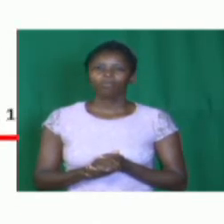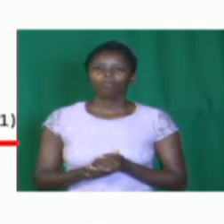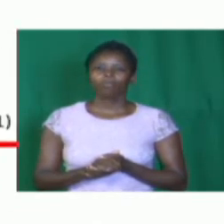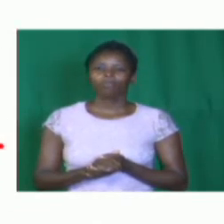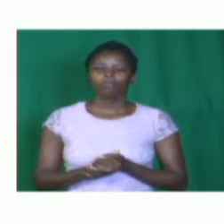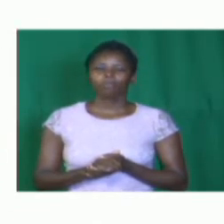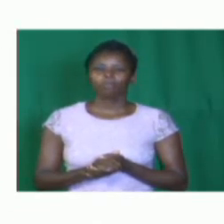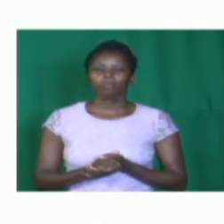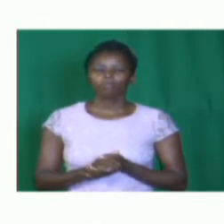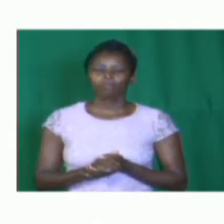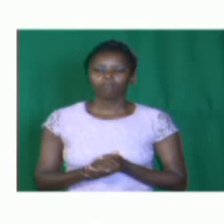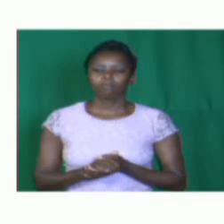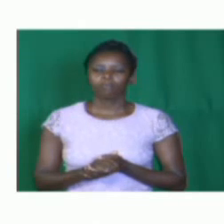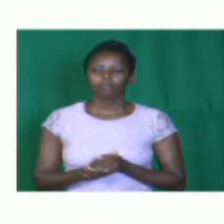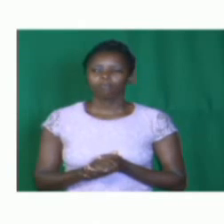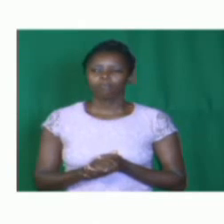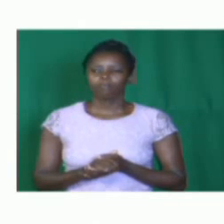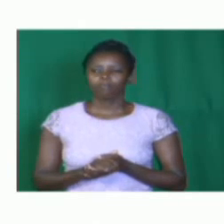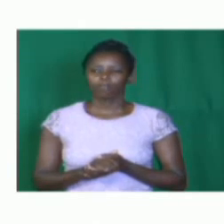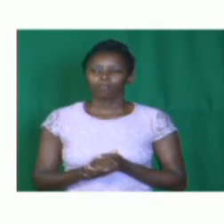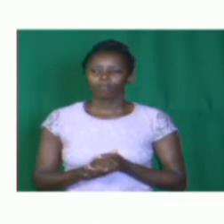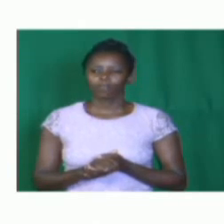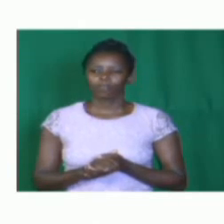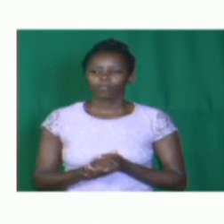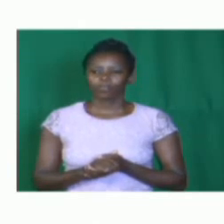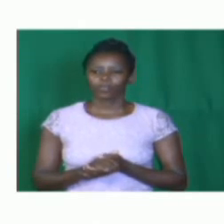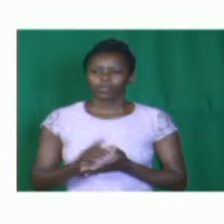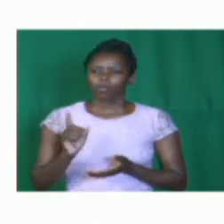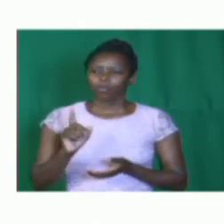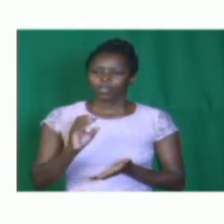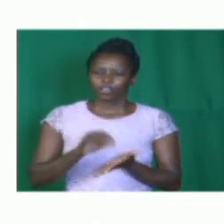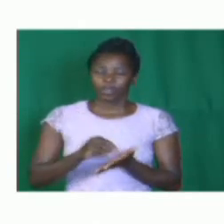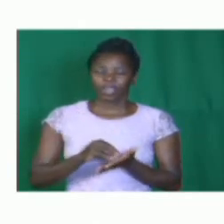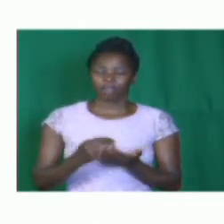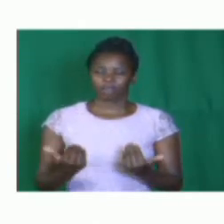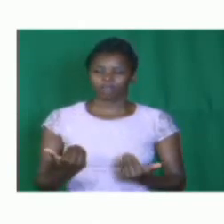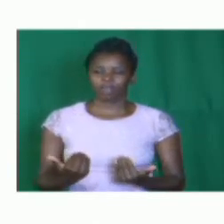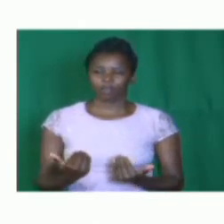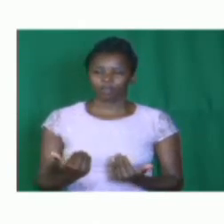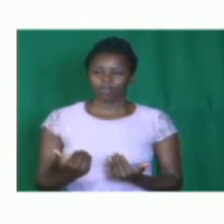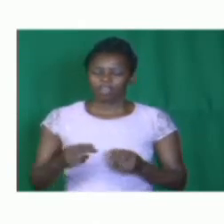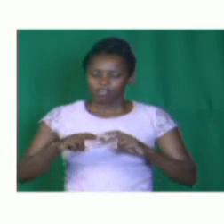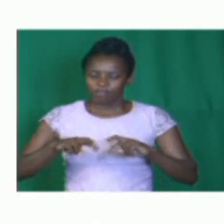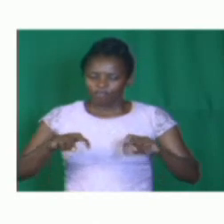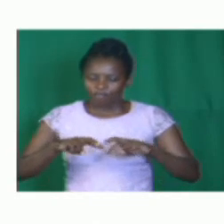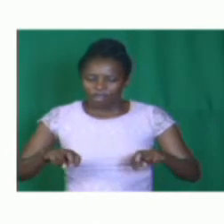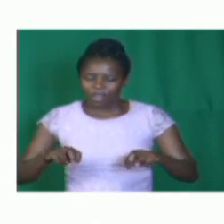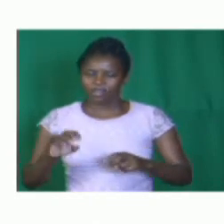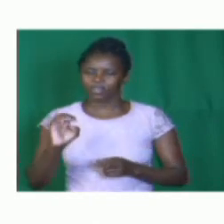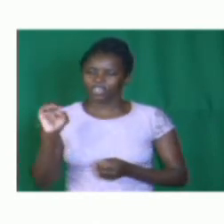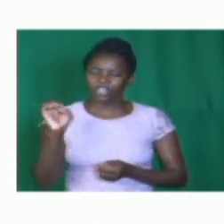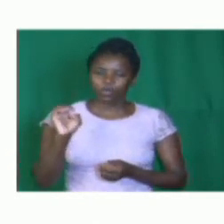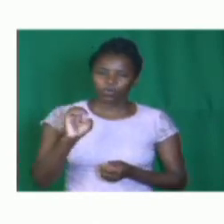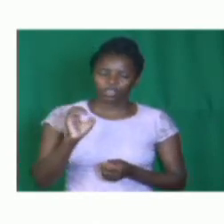Don't worry, it's okay, it's okay. So what do we have here? We are expected to find the equation of